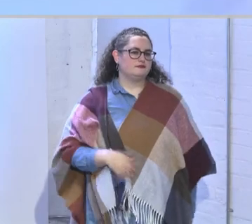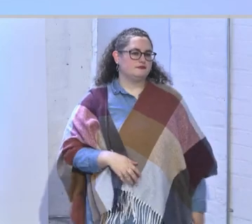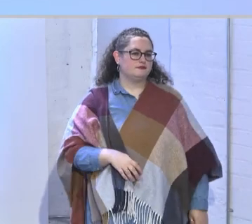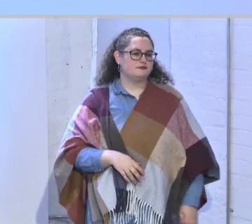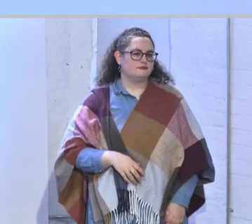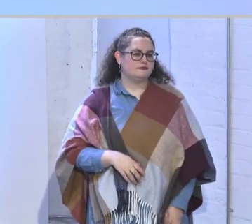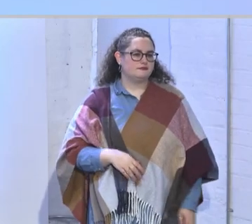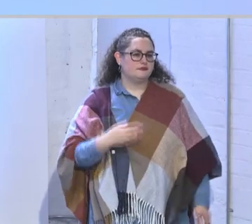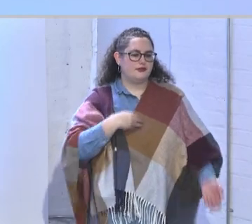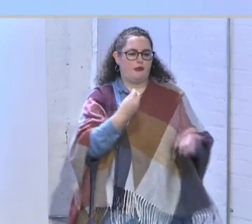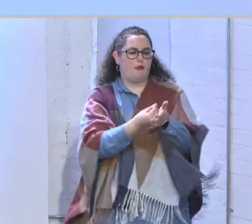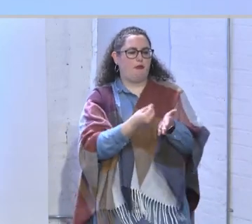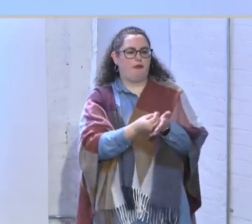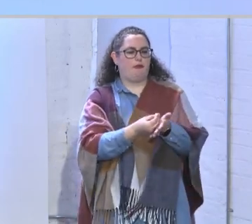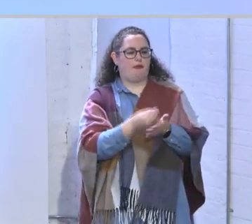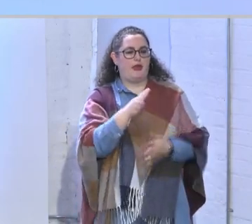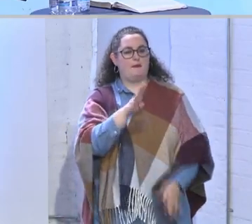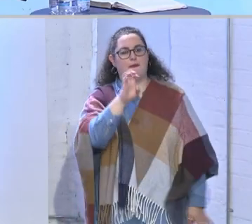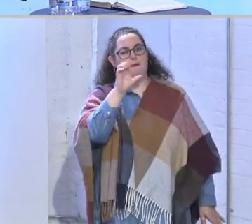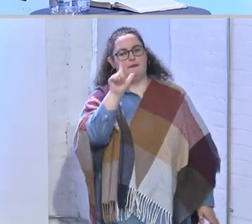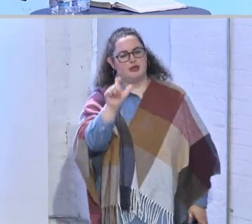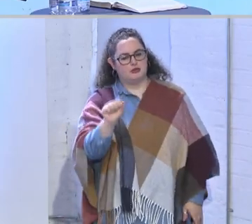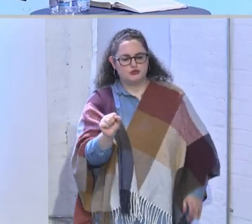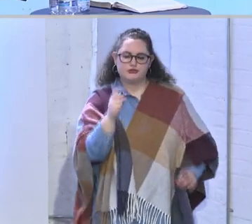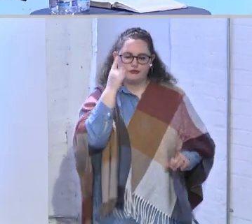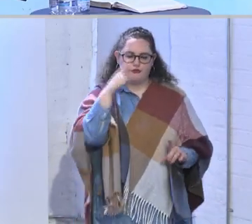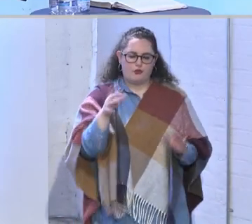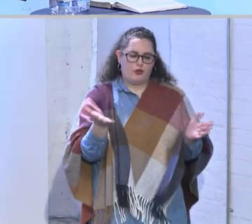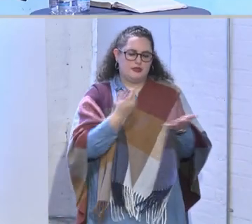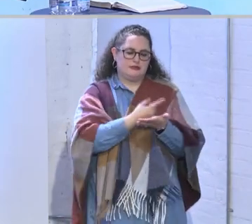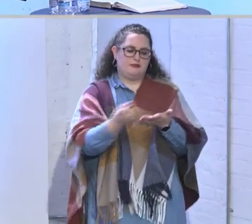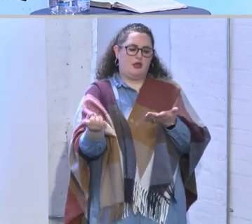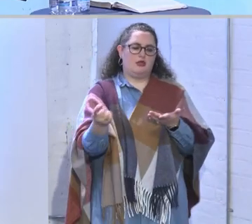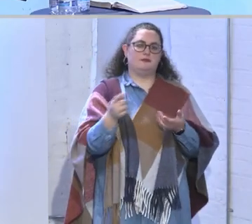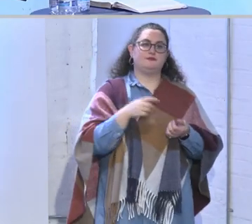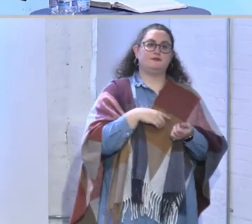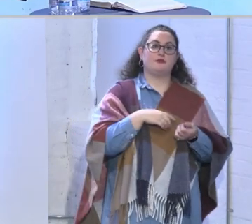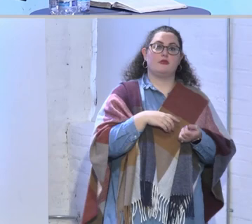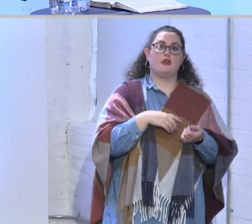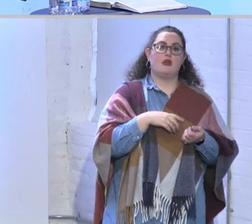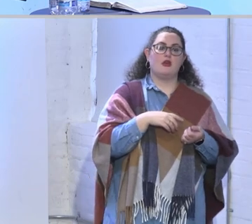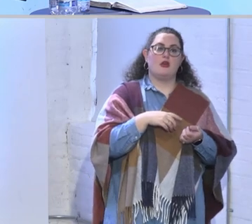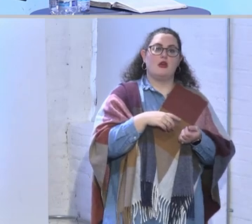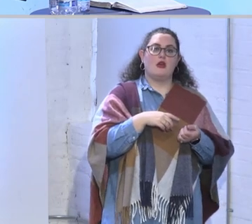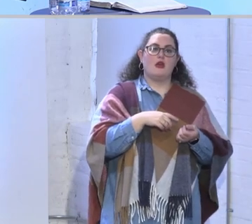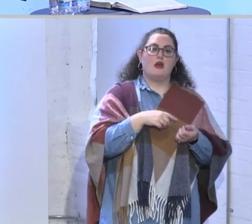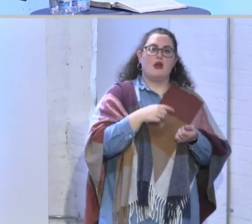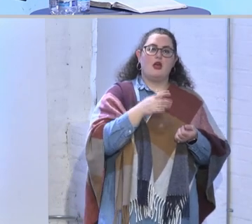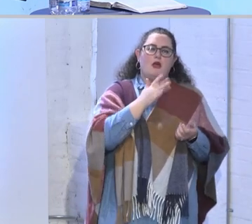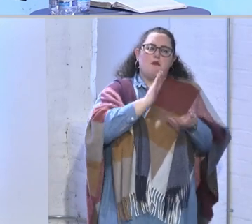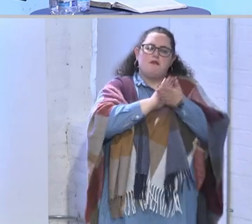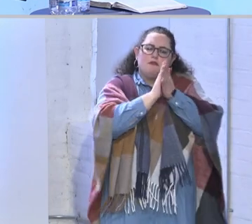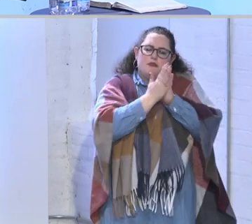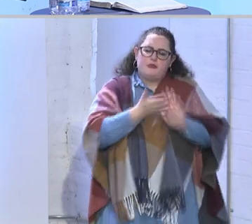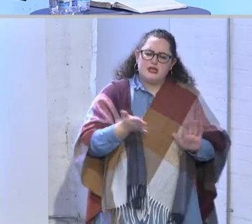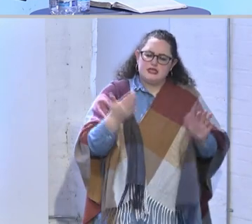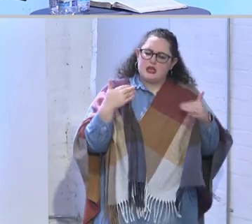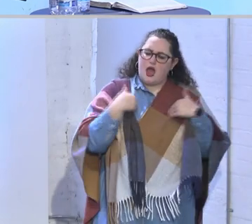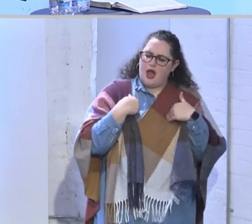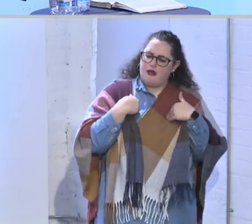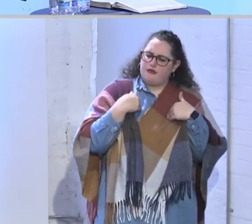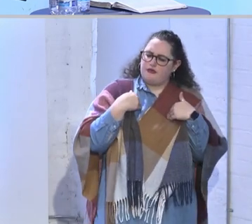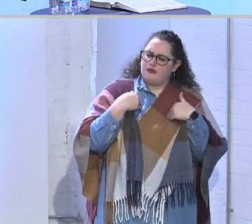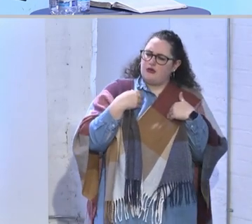to pay my bills in January. You know, it was this. I said, Melinda, the peace that I know in my heart that comes from God is the